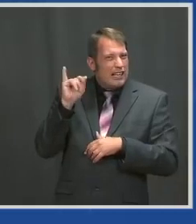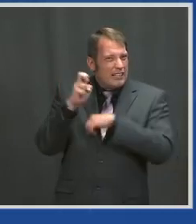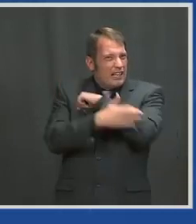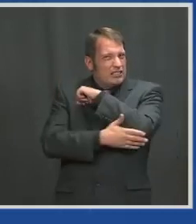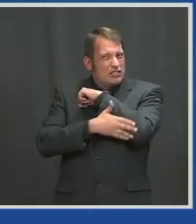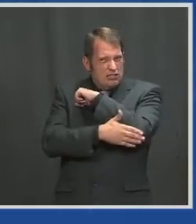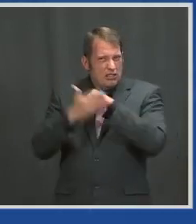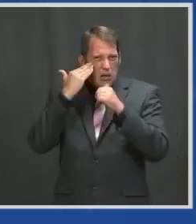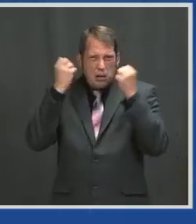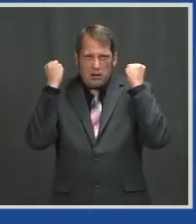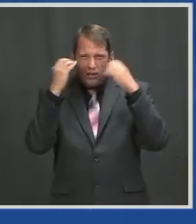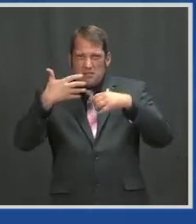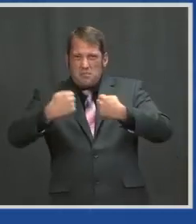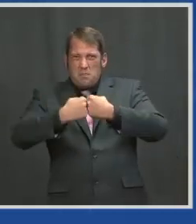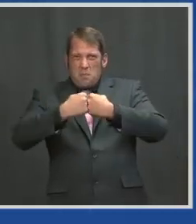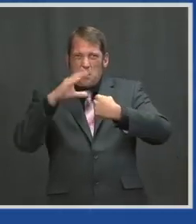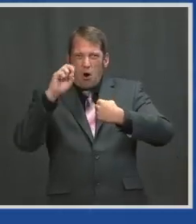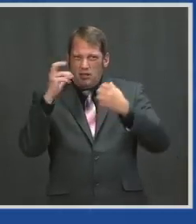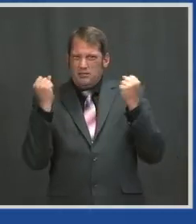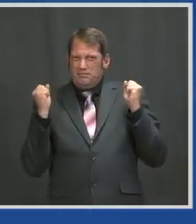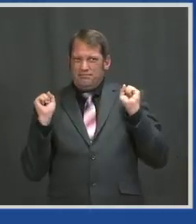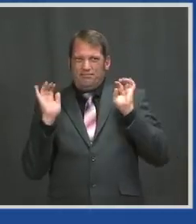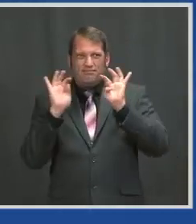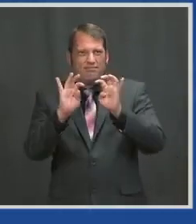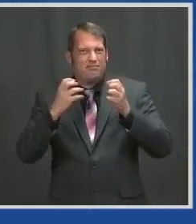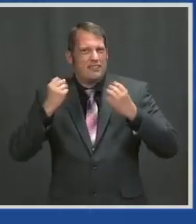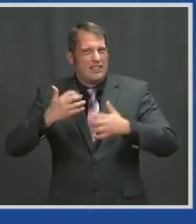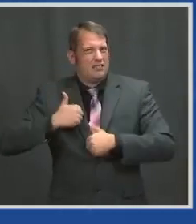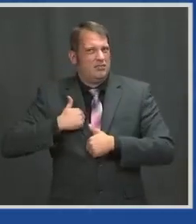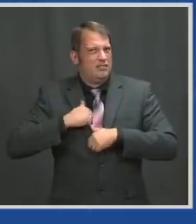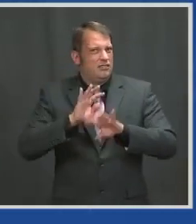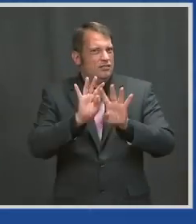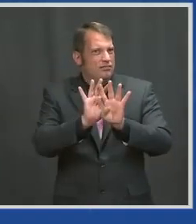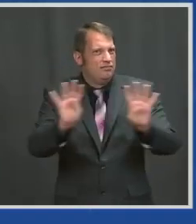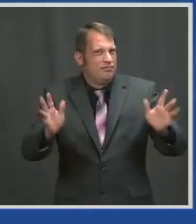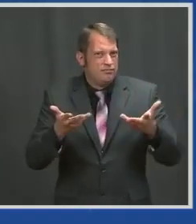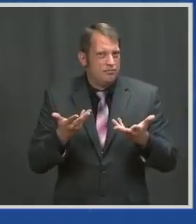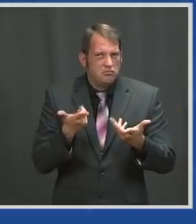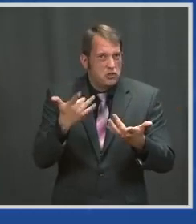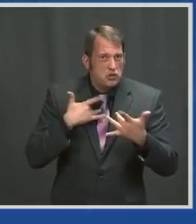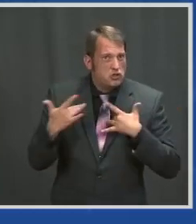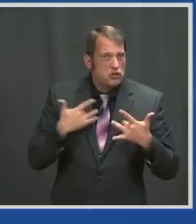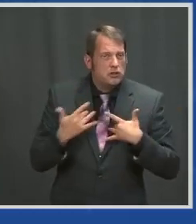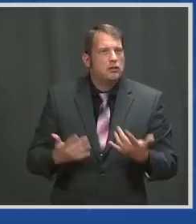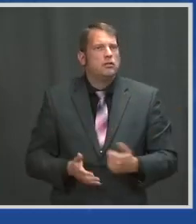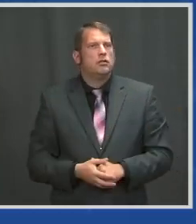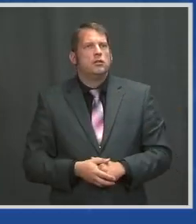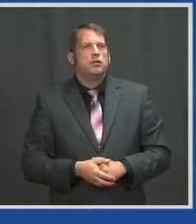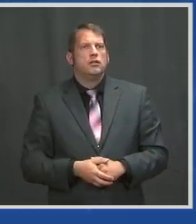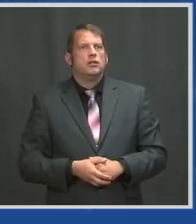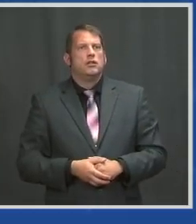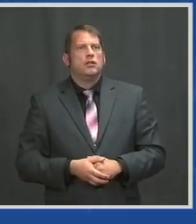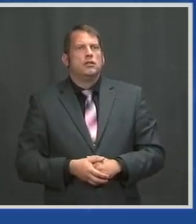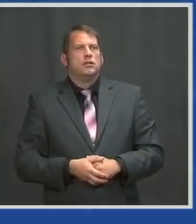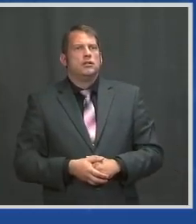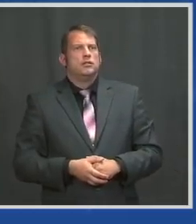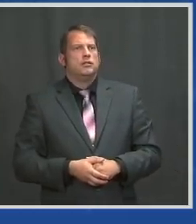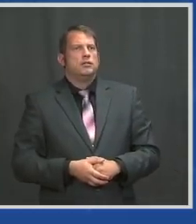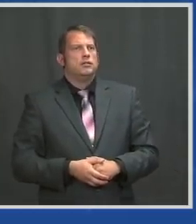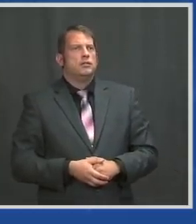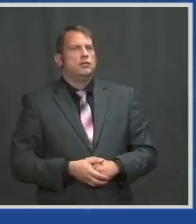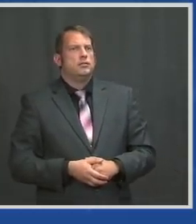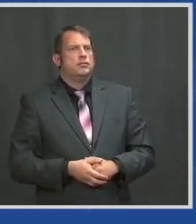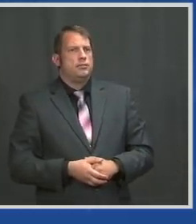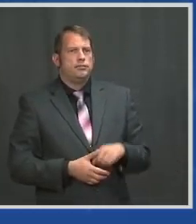him? It does not impact my desire to have the one-on-one meeting, and you notice he had more troops before. He's withdrawn troops. There's still troops amassed,